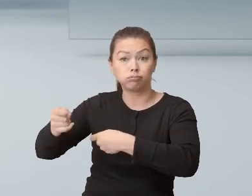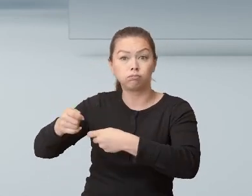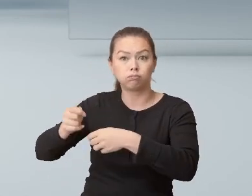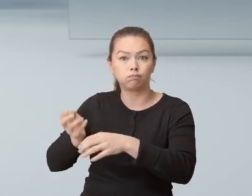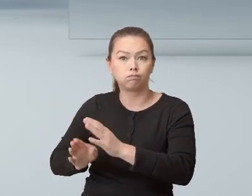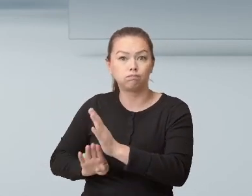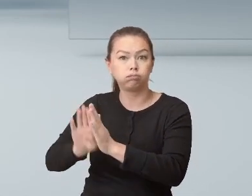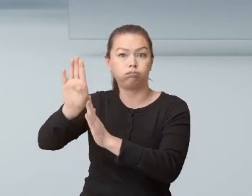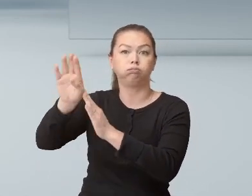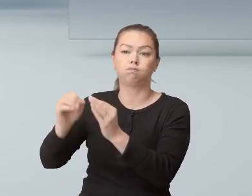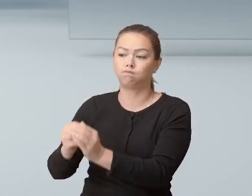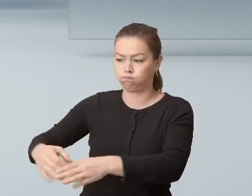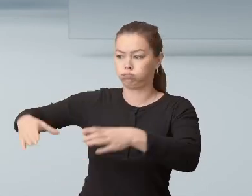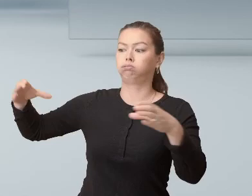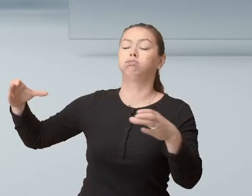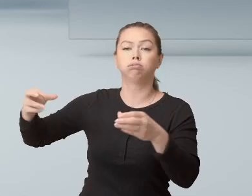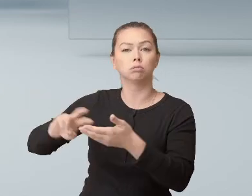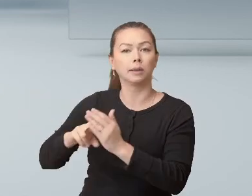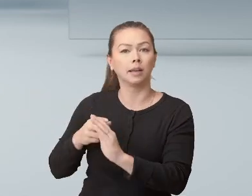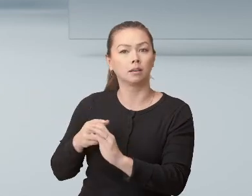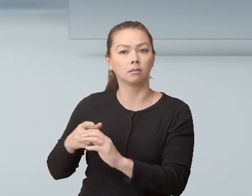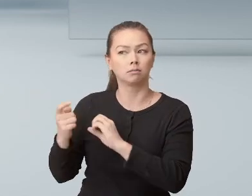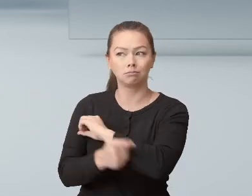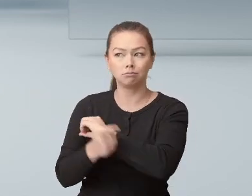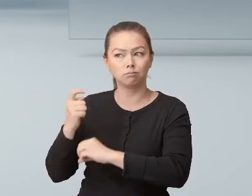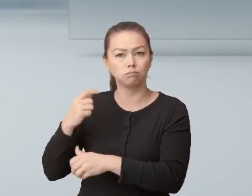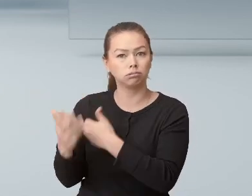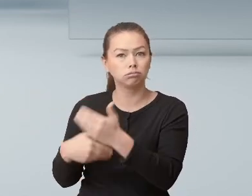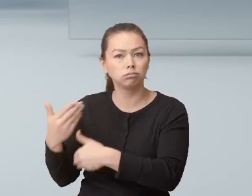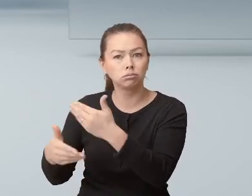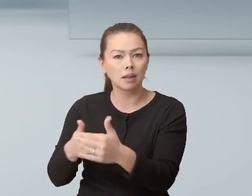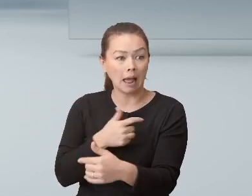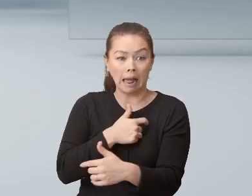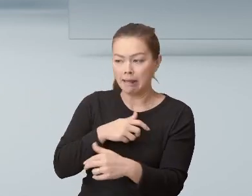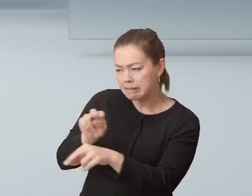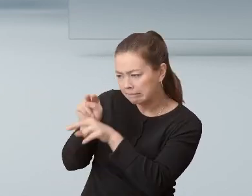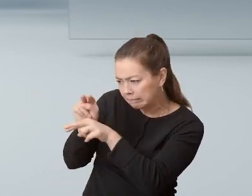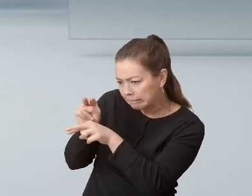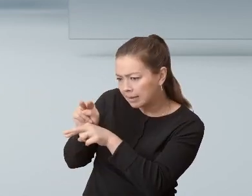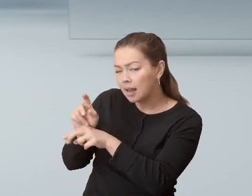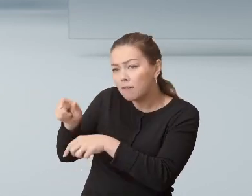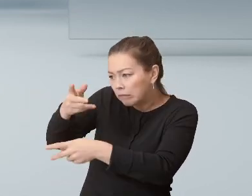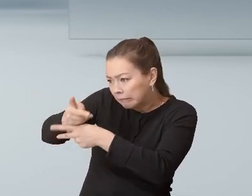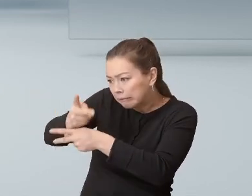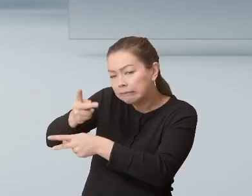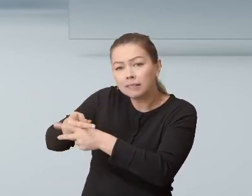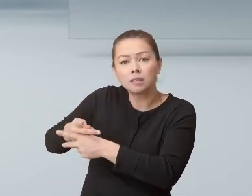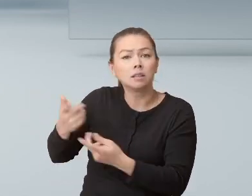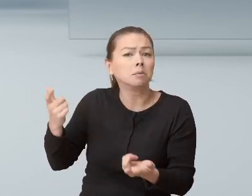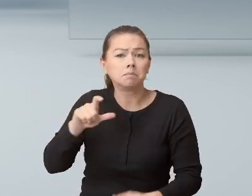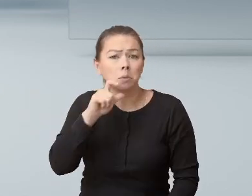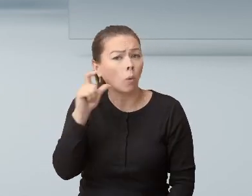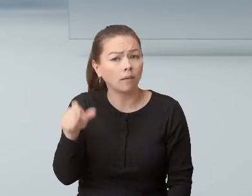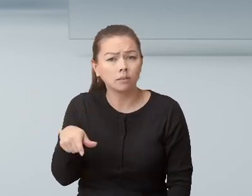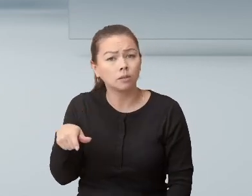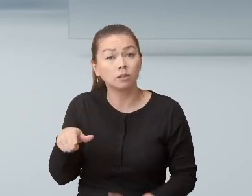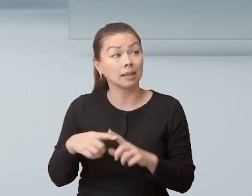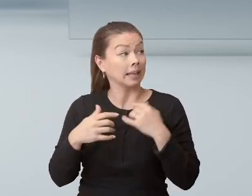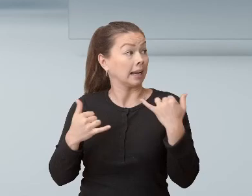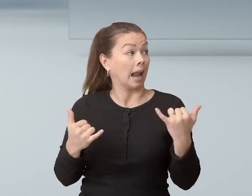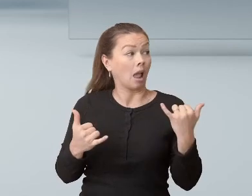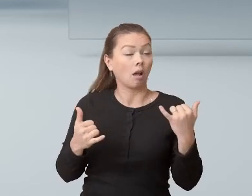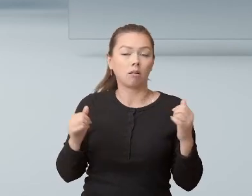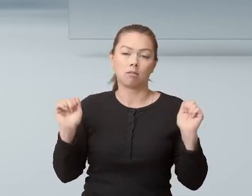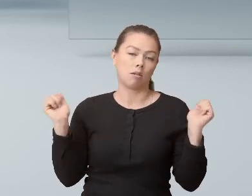them all the time to make sure they're running. And then, of course, everyone's favorite topic nowadays, AI, really adds more horsepower to